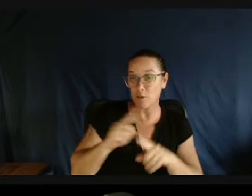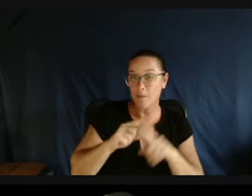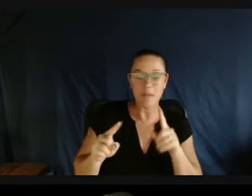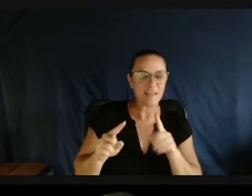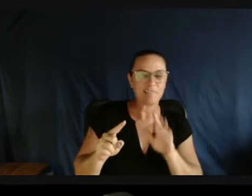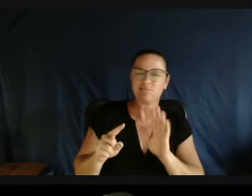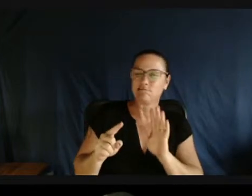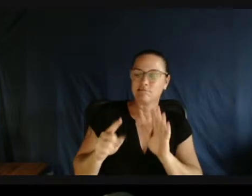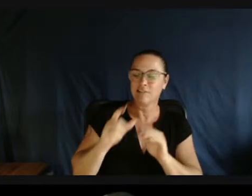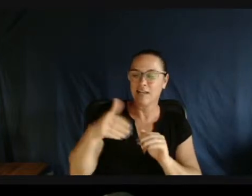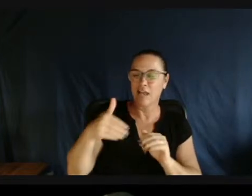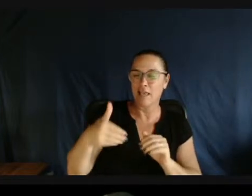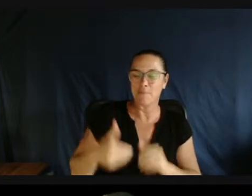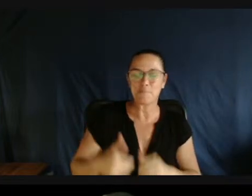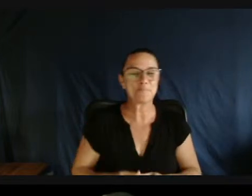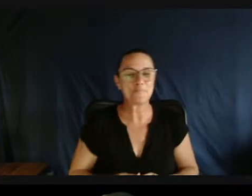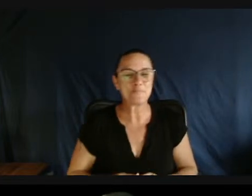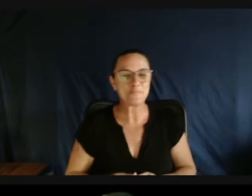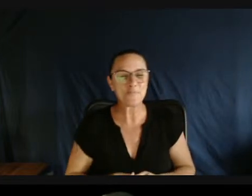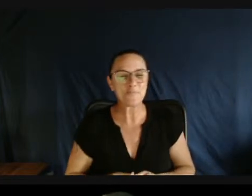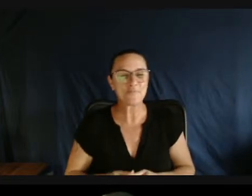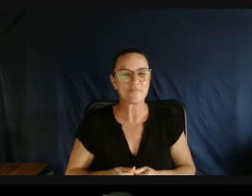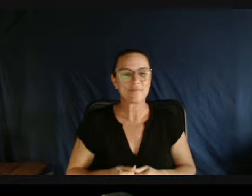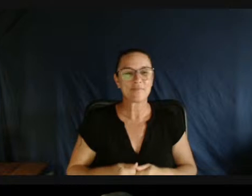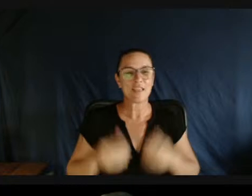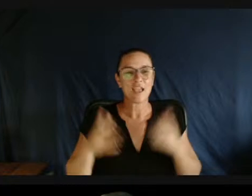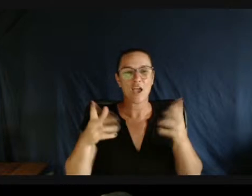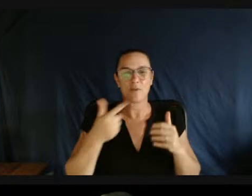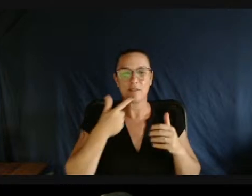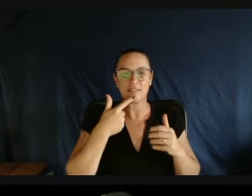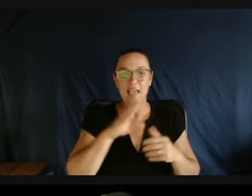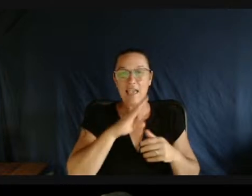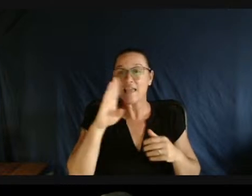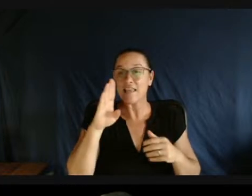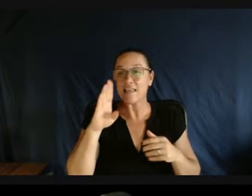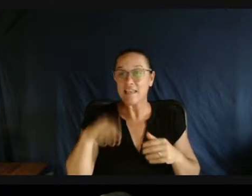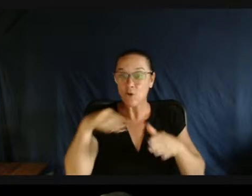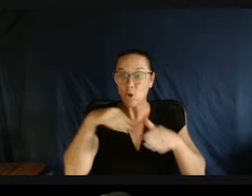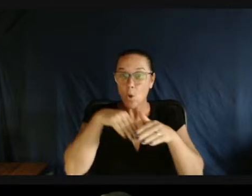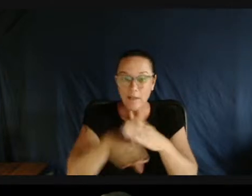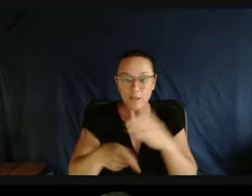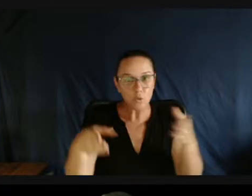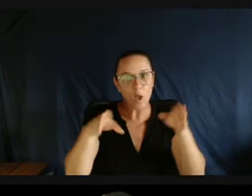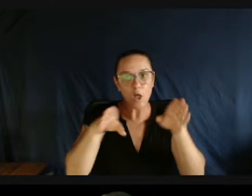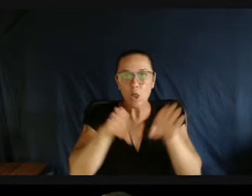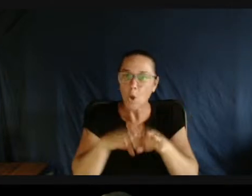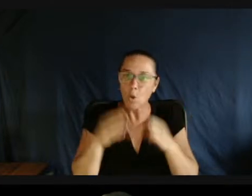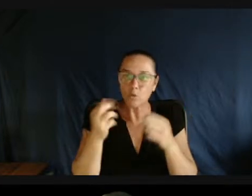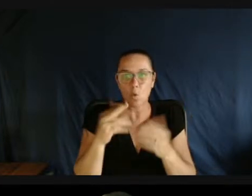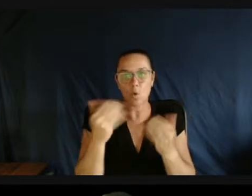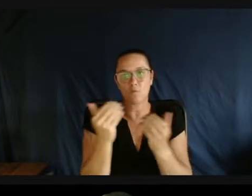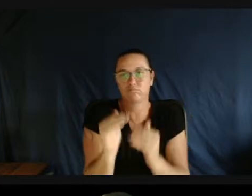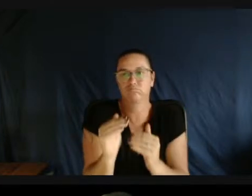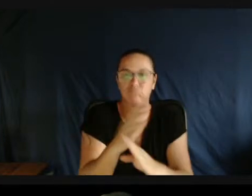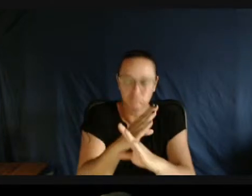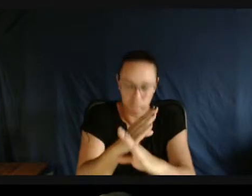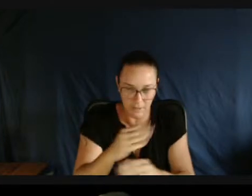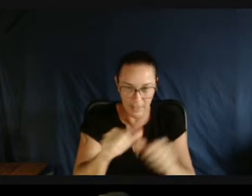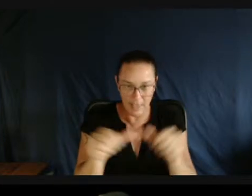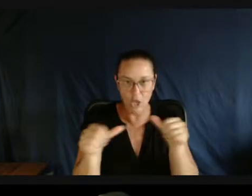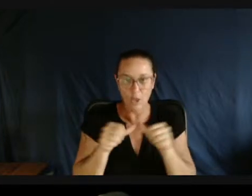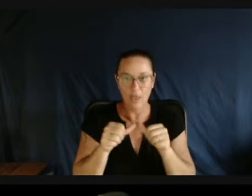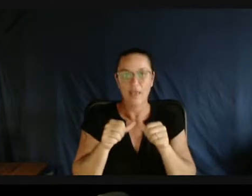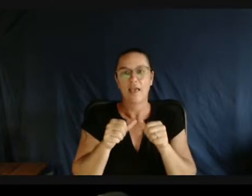in a little bit. I want to point out, never enter a closed or restricted area. They did close Waikahuna and